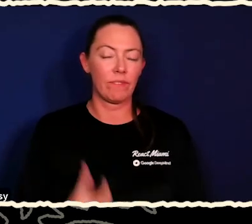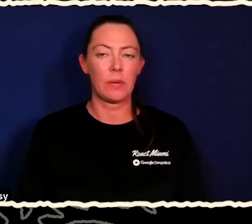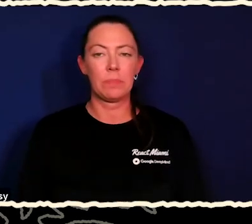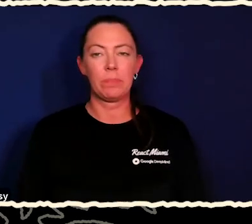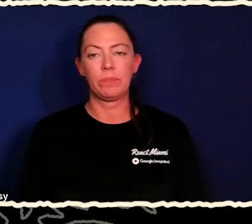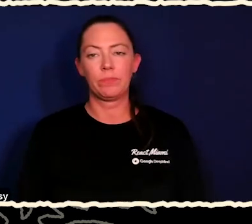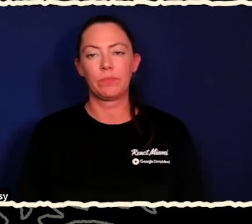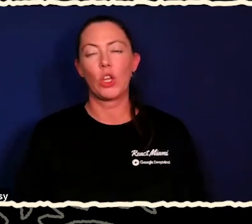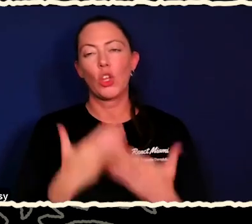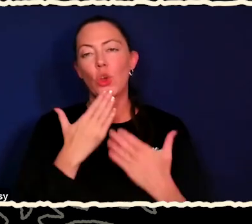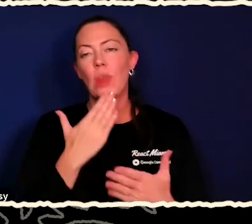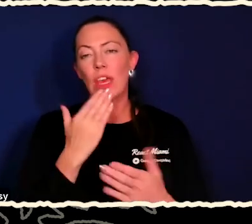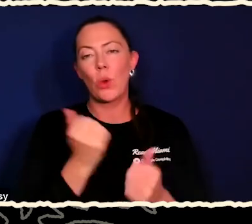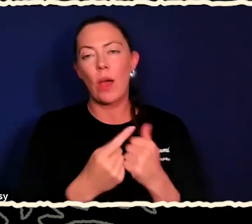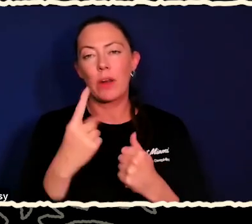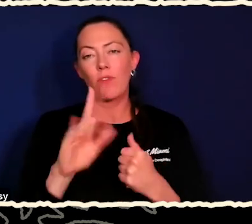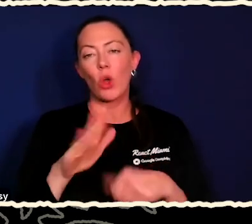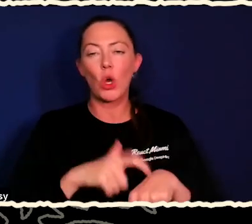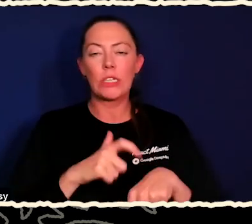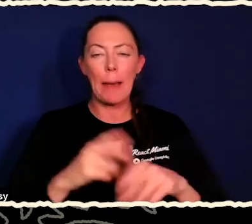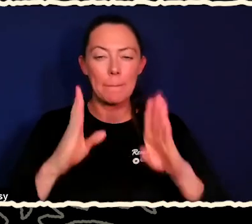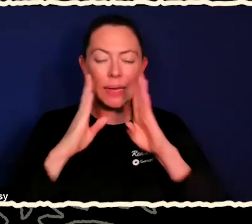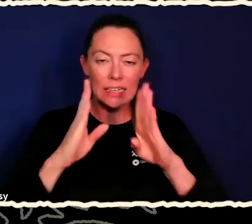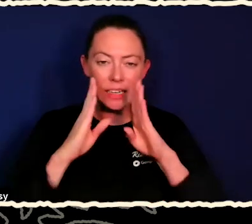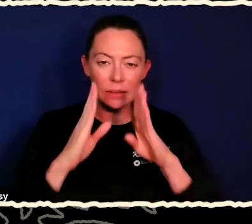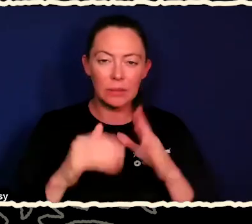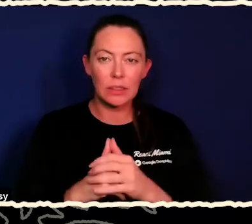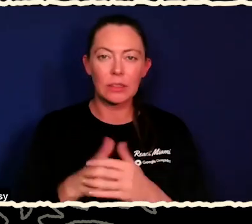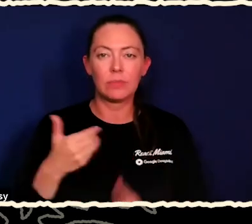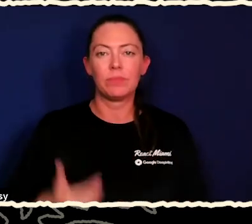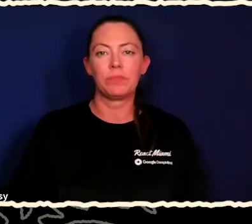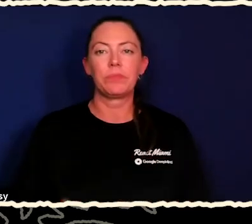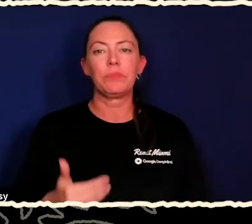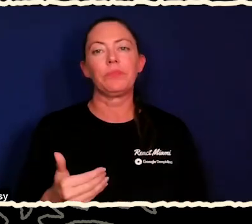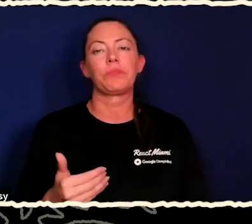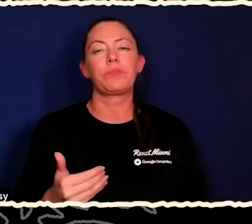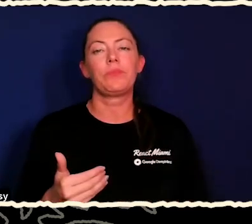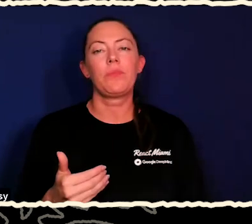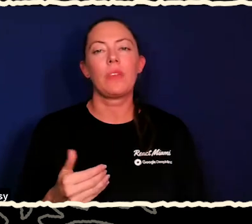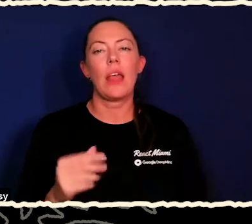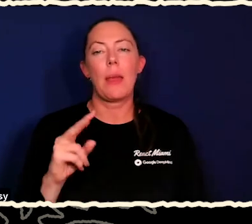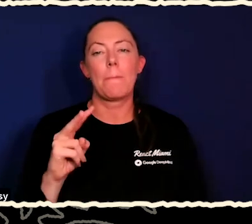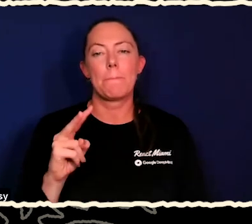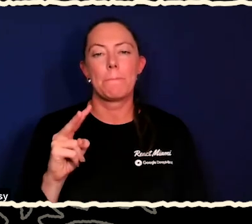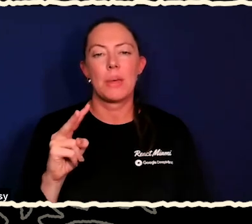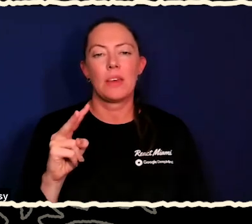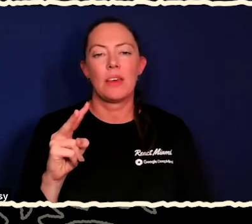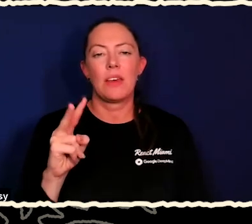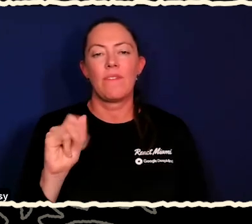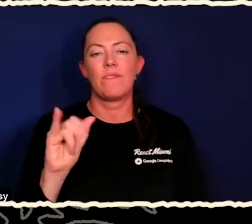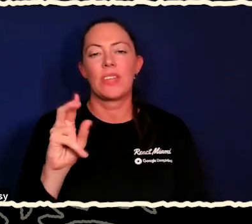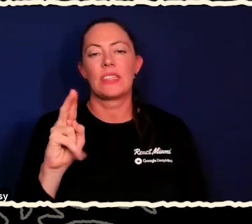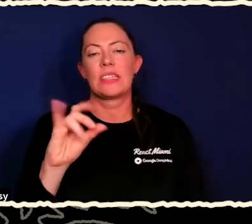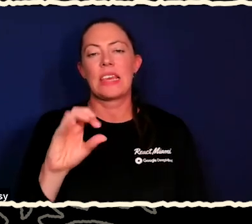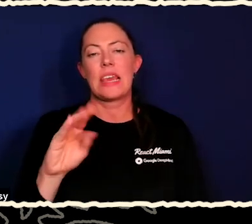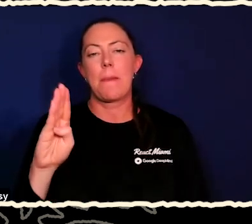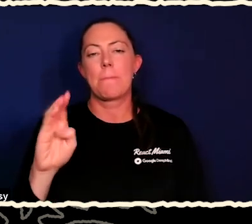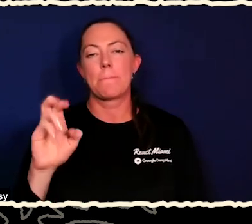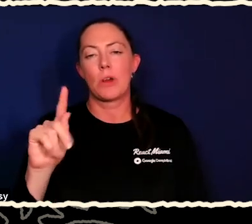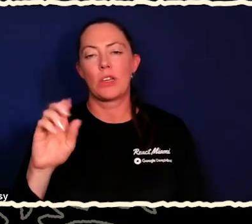Thank you everyone for your time and attention. Again, I'm Vinceline Bertrand, and if you're interested in connecting or have any questions, please scan the QR